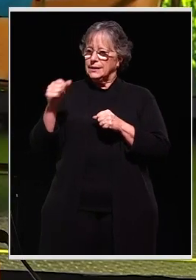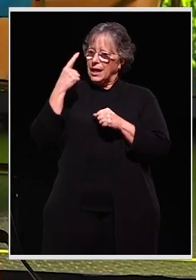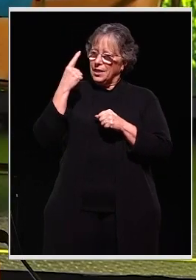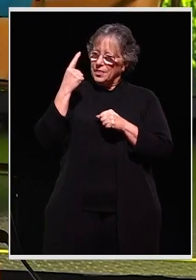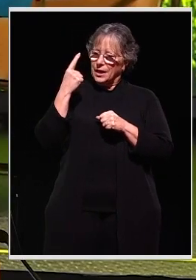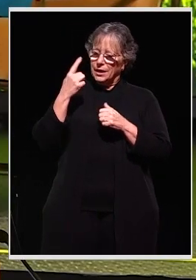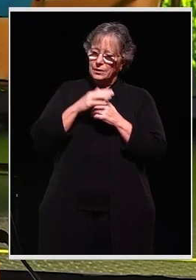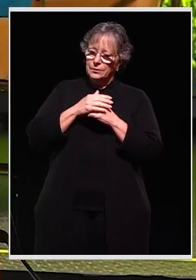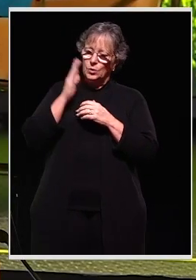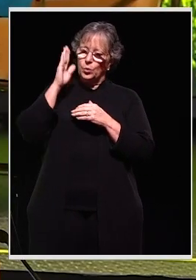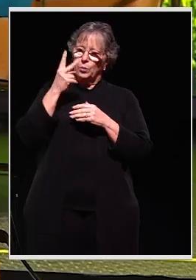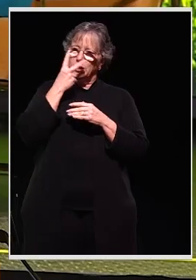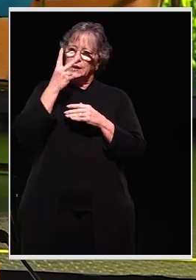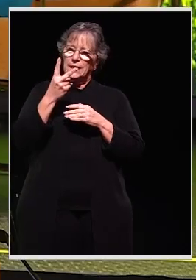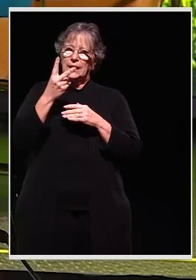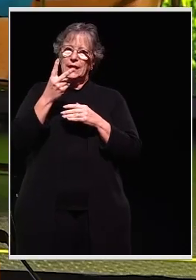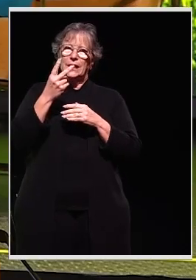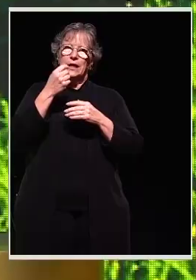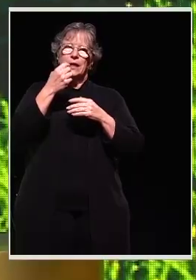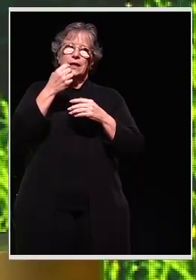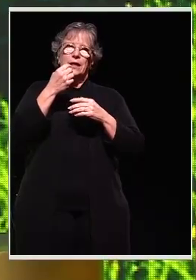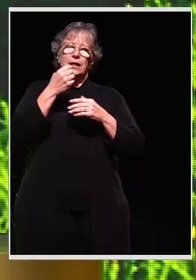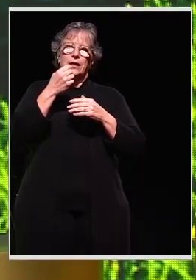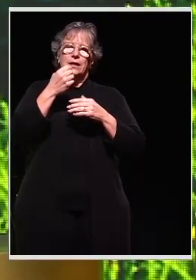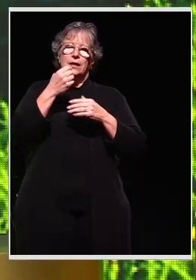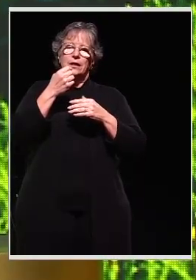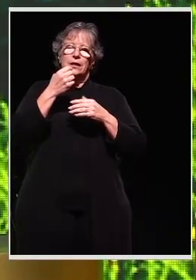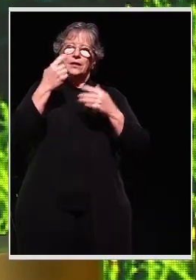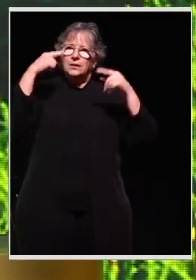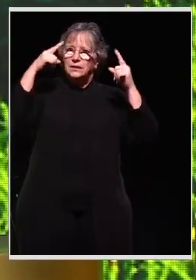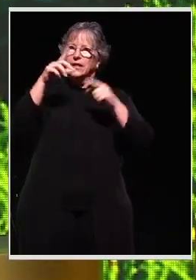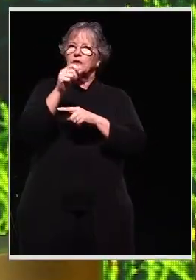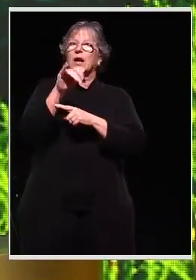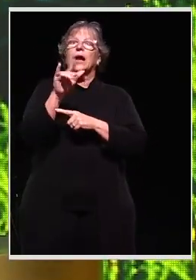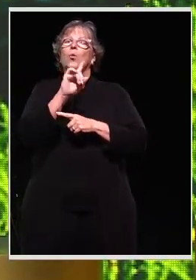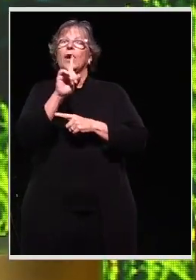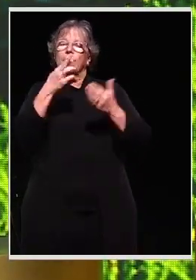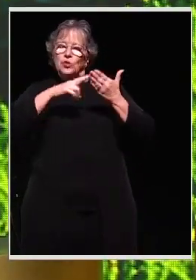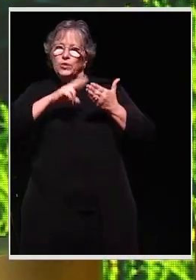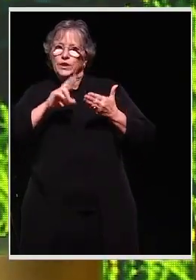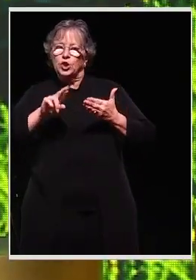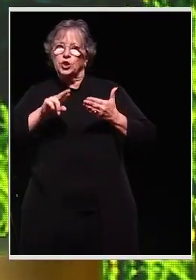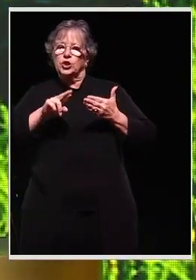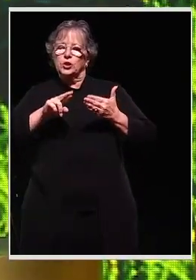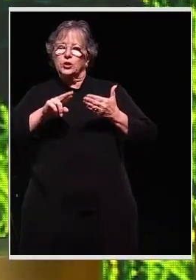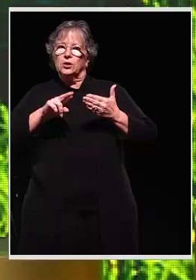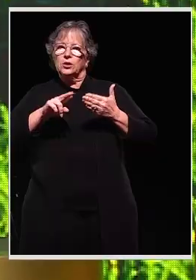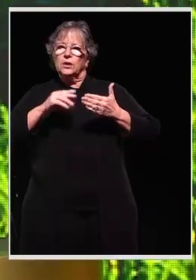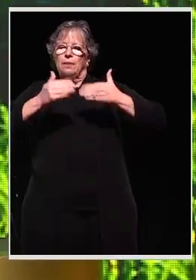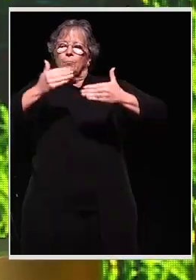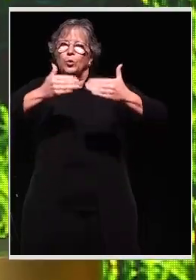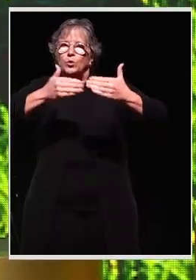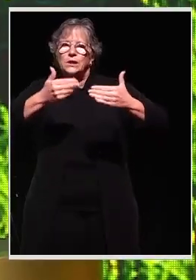going to see really productive application of AI is actually in research and accelerating the research enterprise. And especially when I